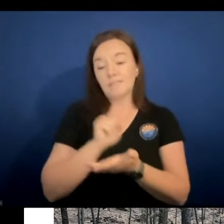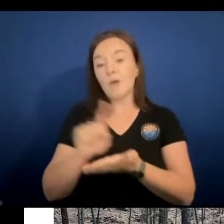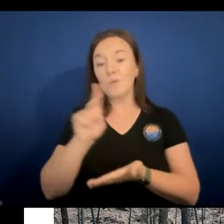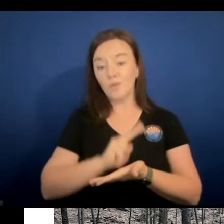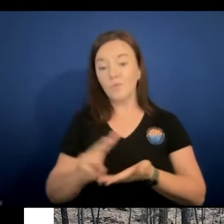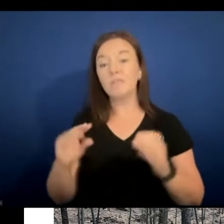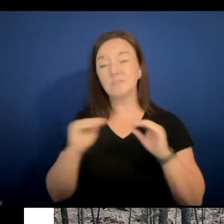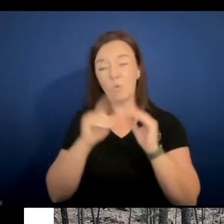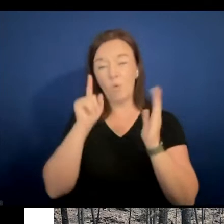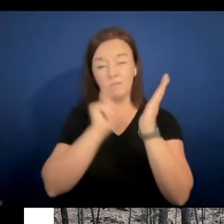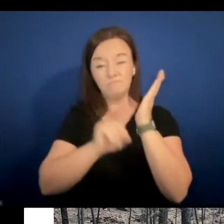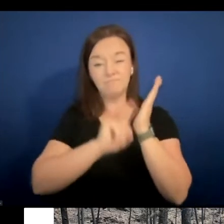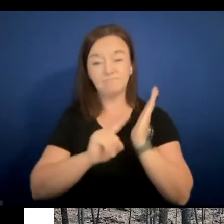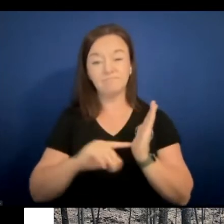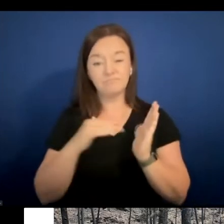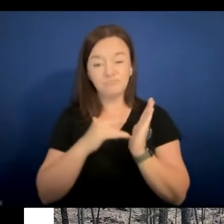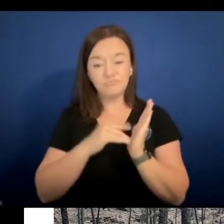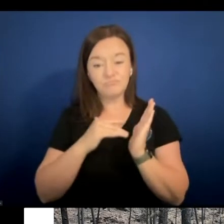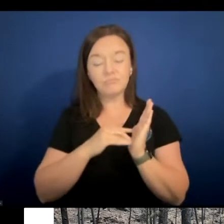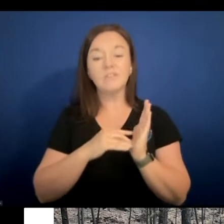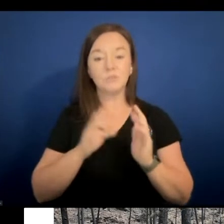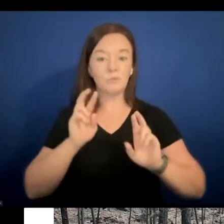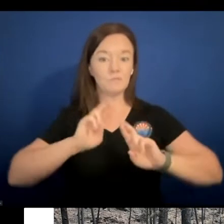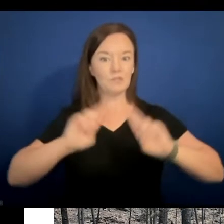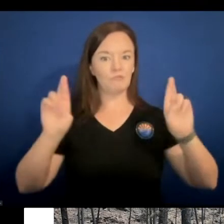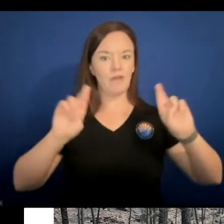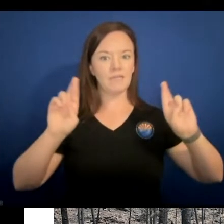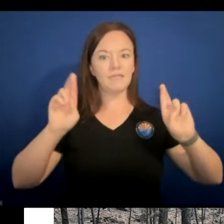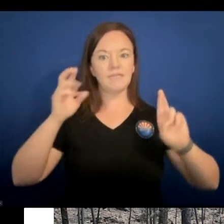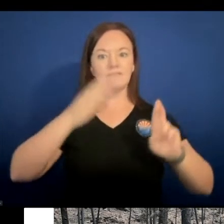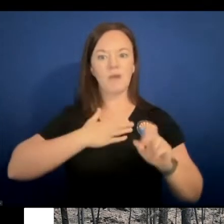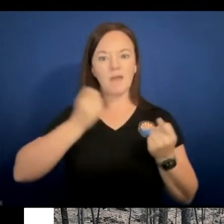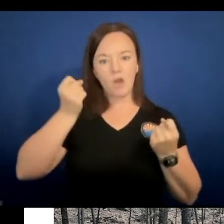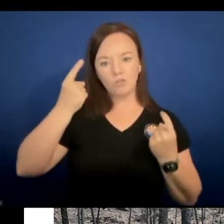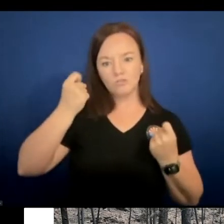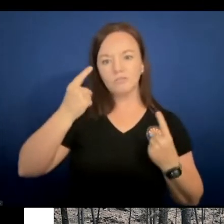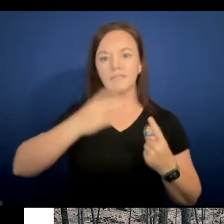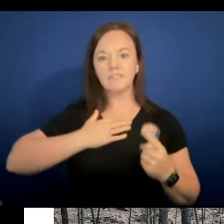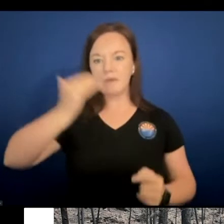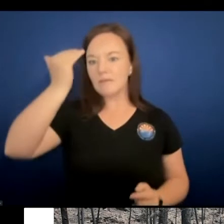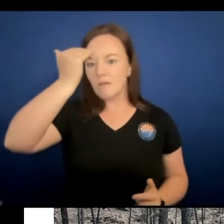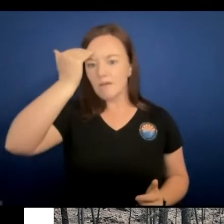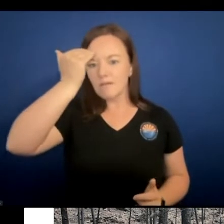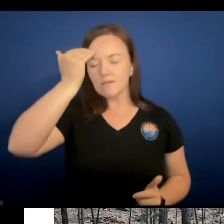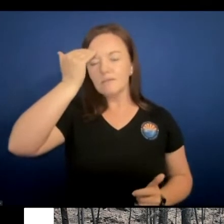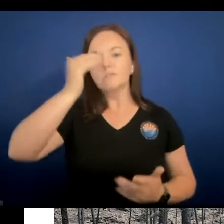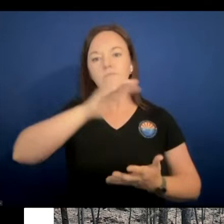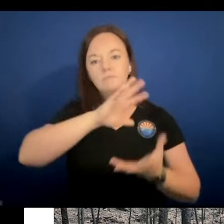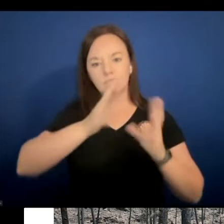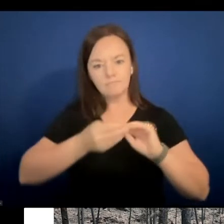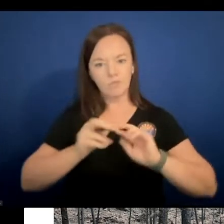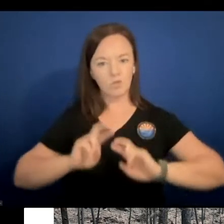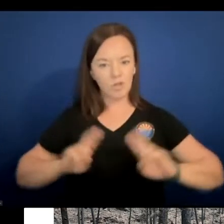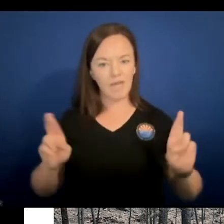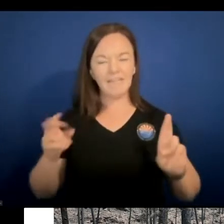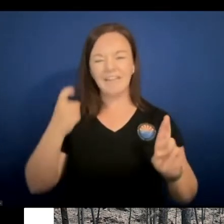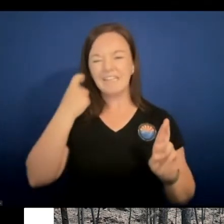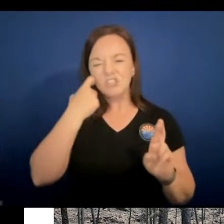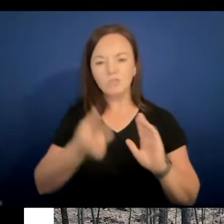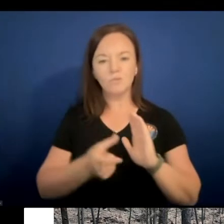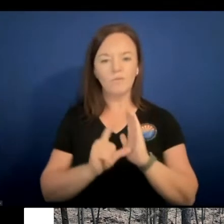to refresh my understanding and knowledge. And I just reviewed a study